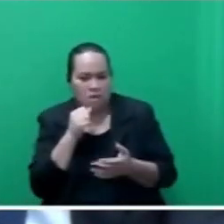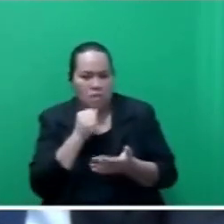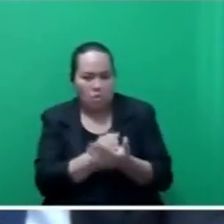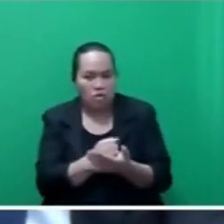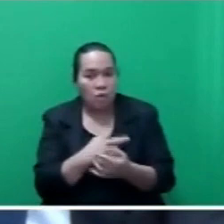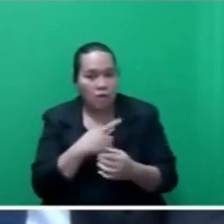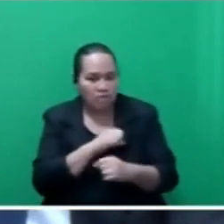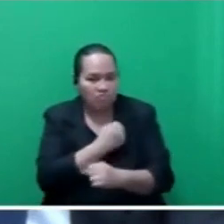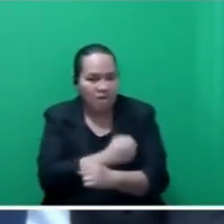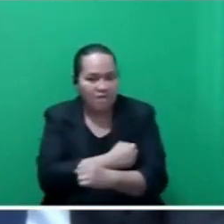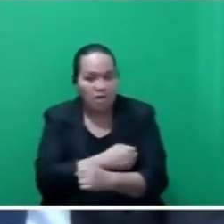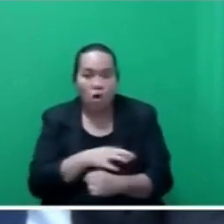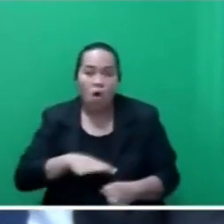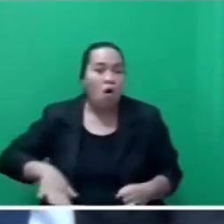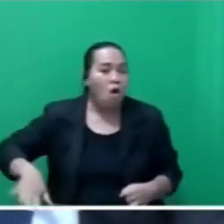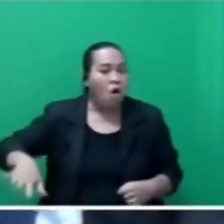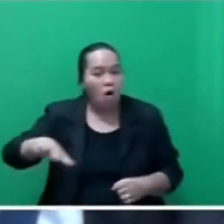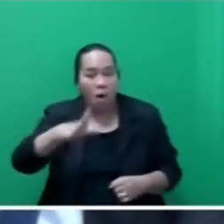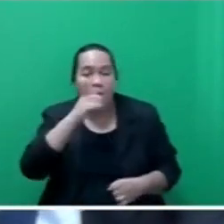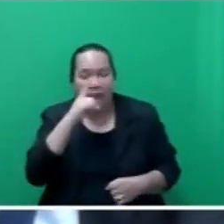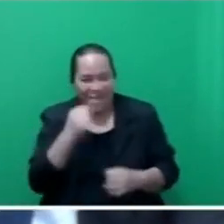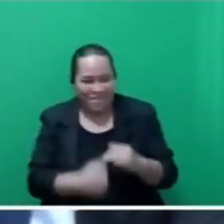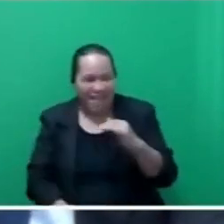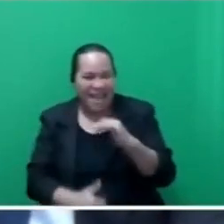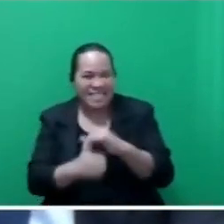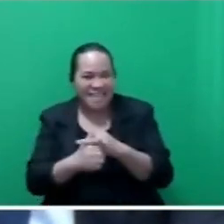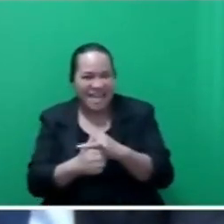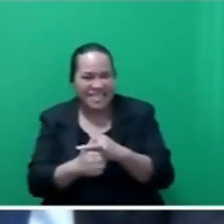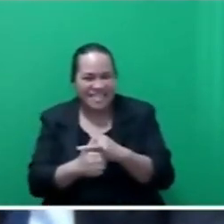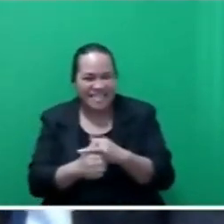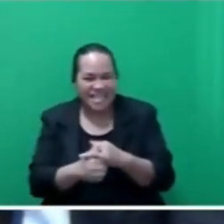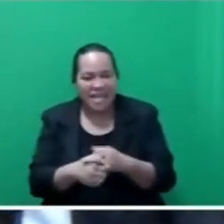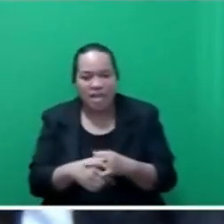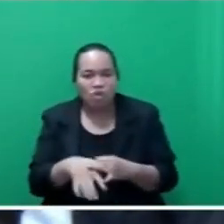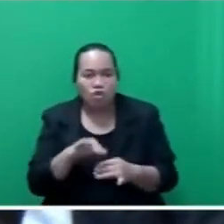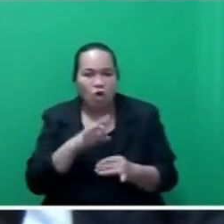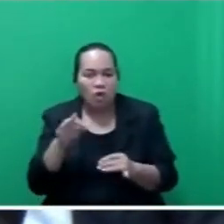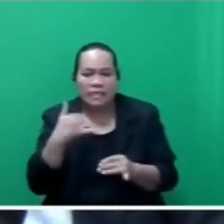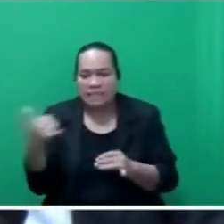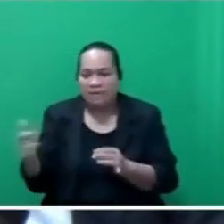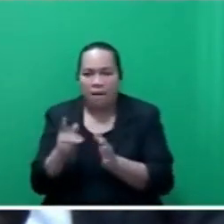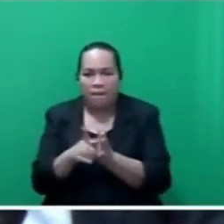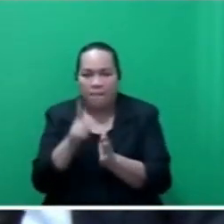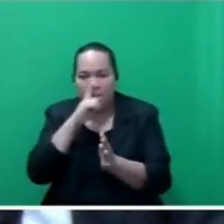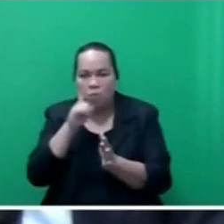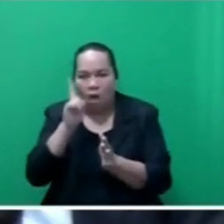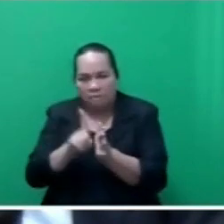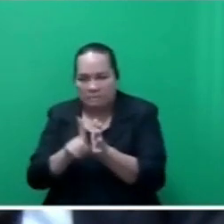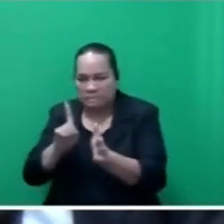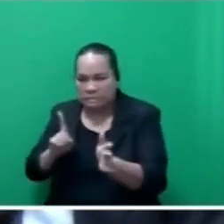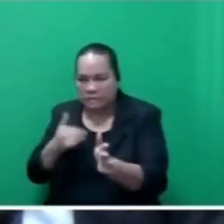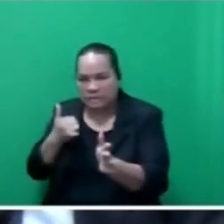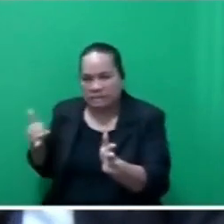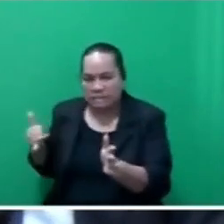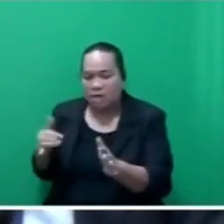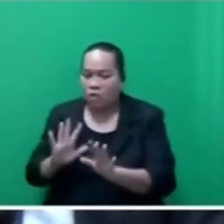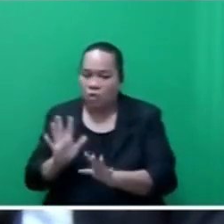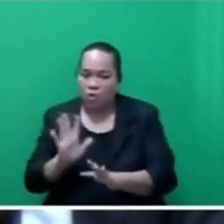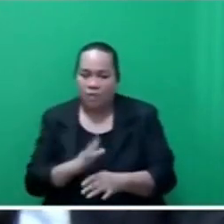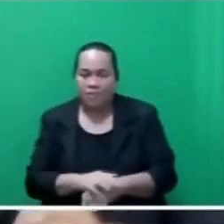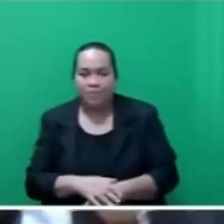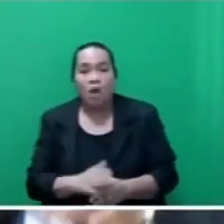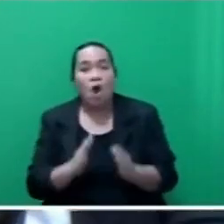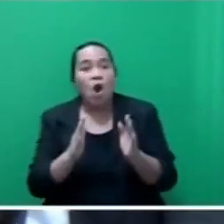have access everywhere so that we are definitely leaving no one behind. Honorable Speaker, on